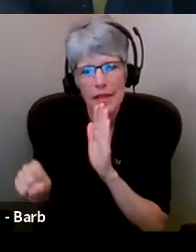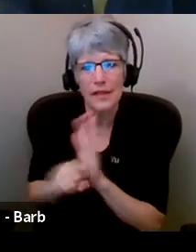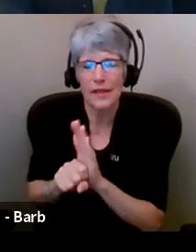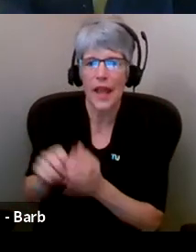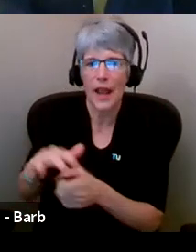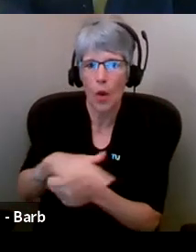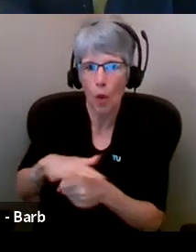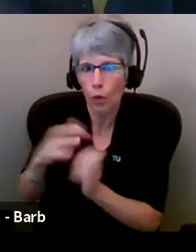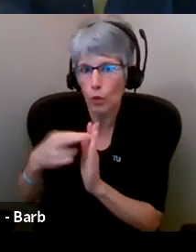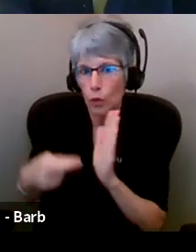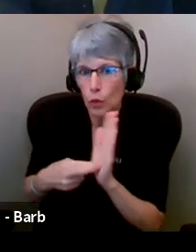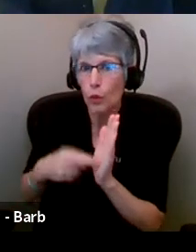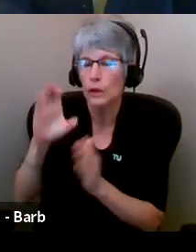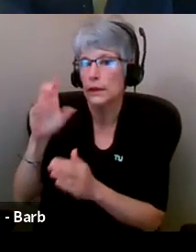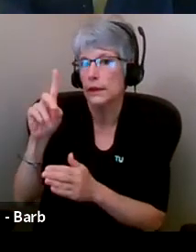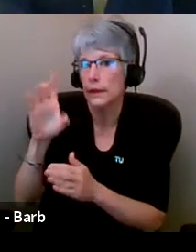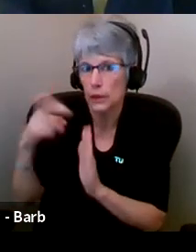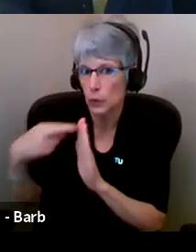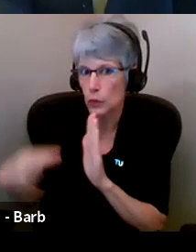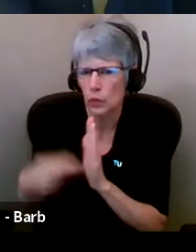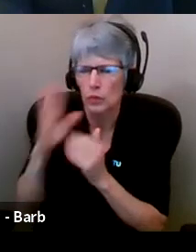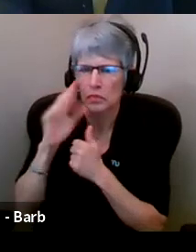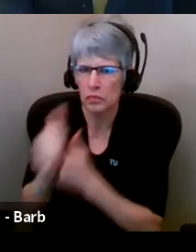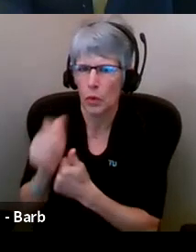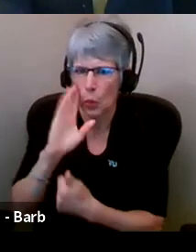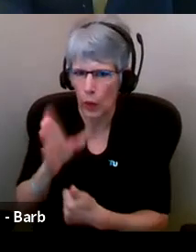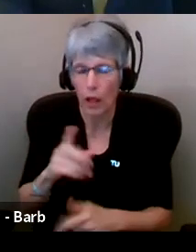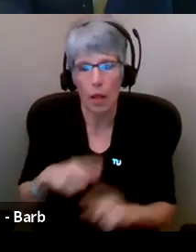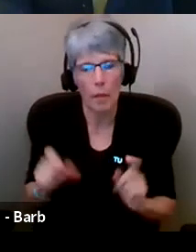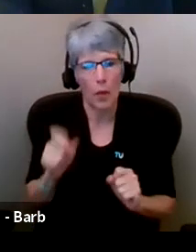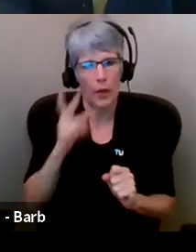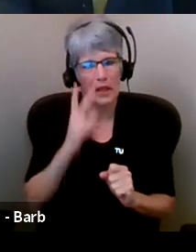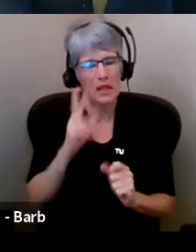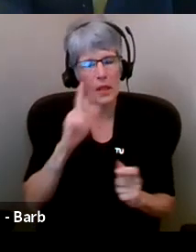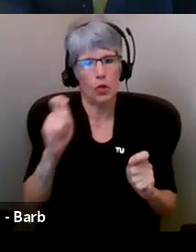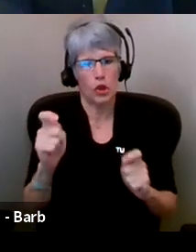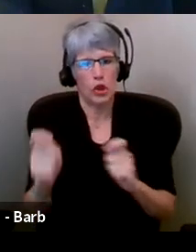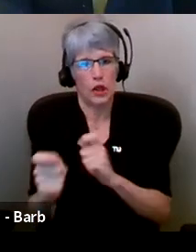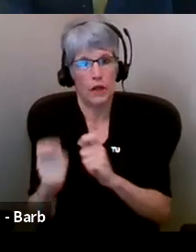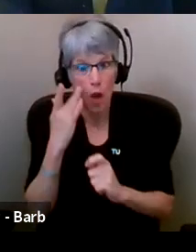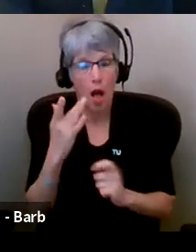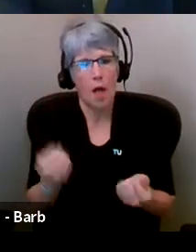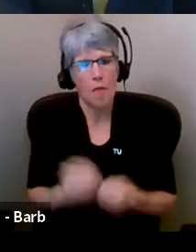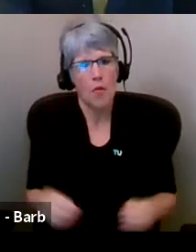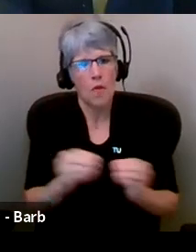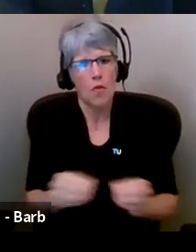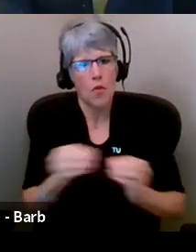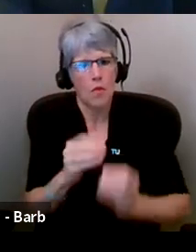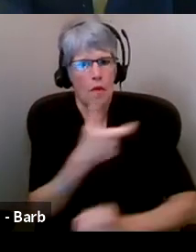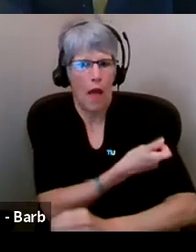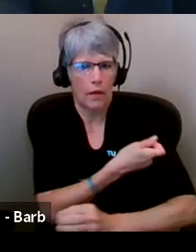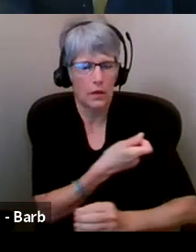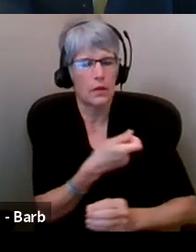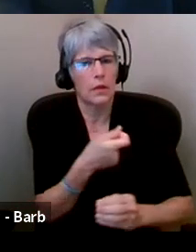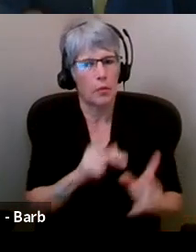CDC, we're going to be able to see the fact that there will be shifts because of the level of vaccination that's going on in our state as well